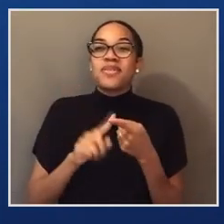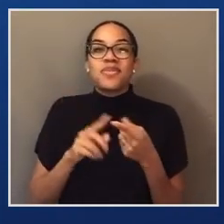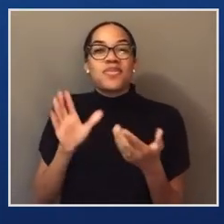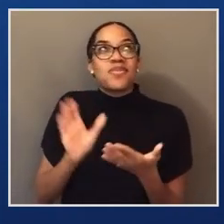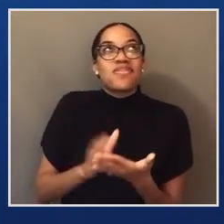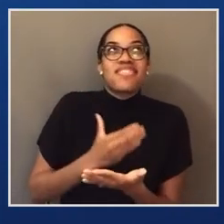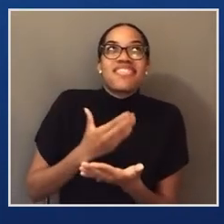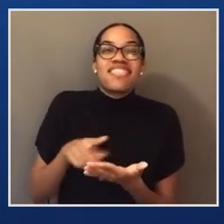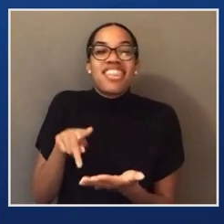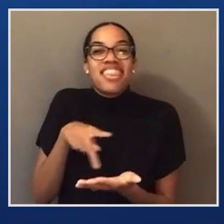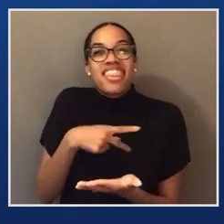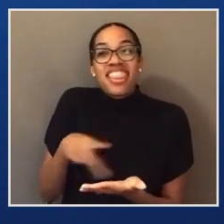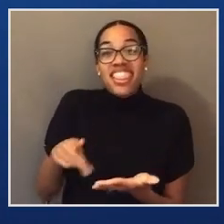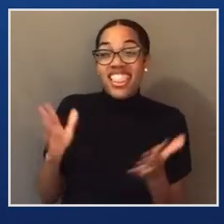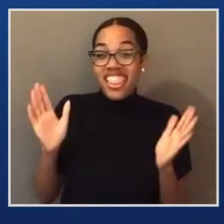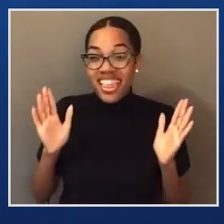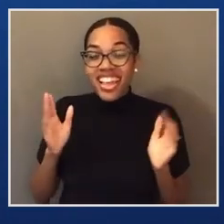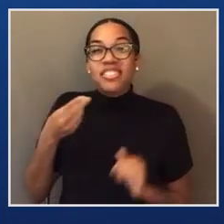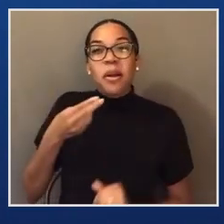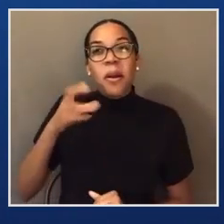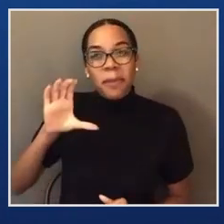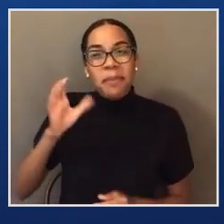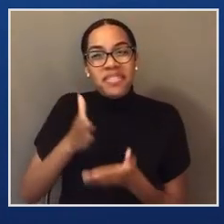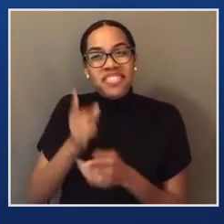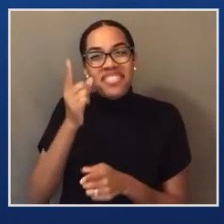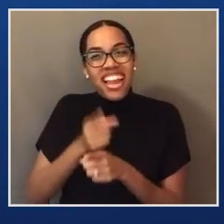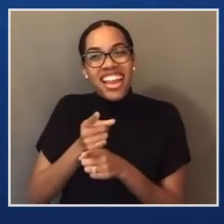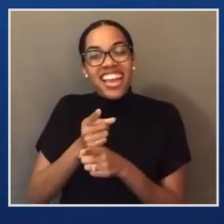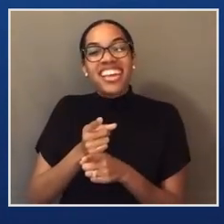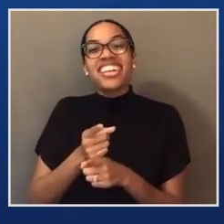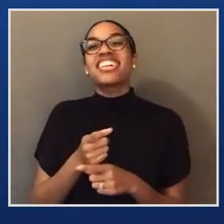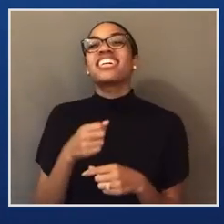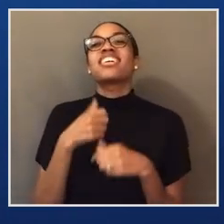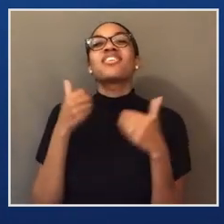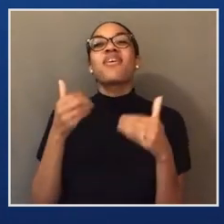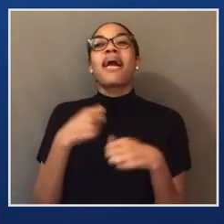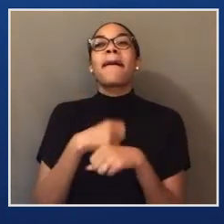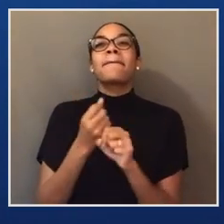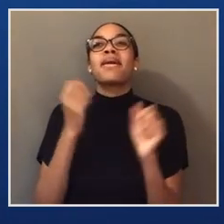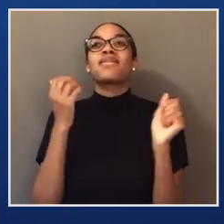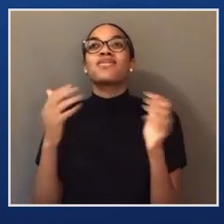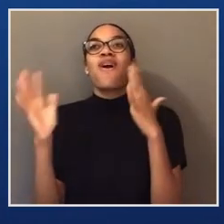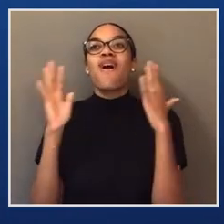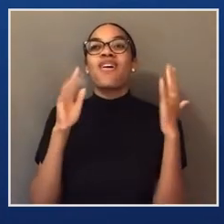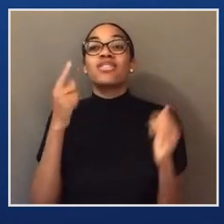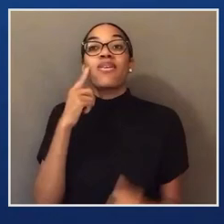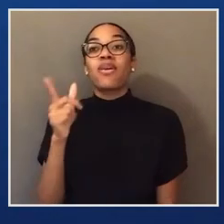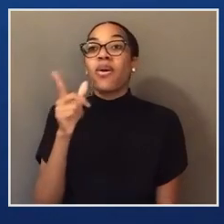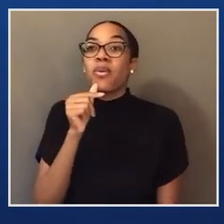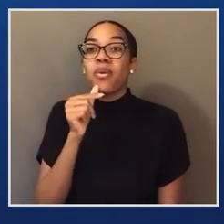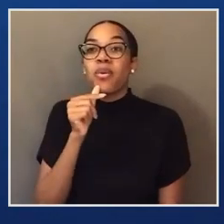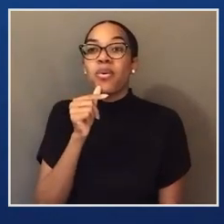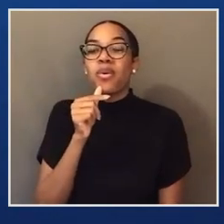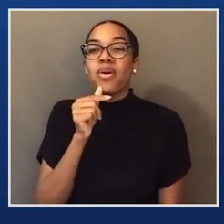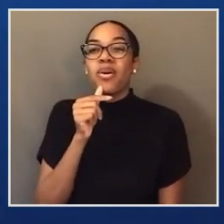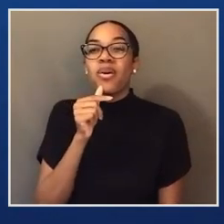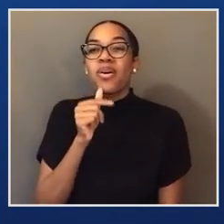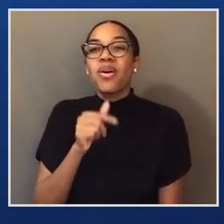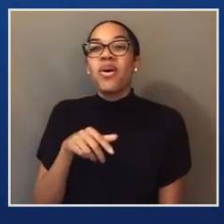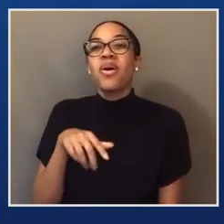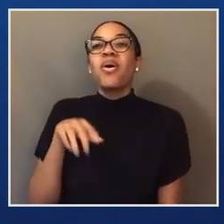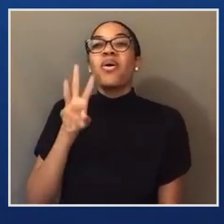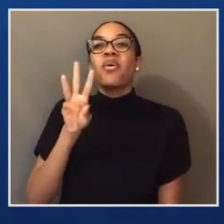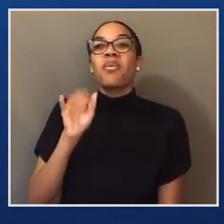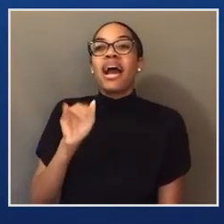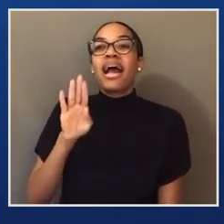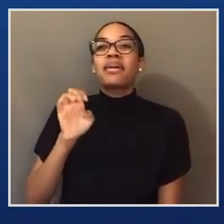It's homecoming, all right? So please make a whole lot of noise for the one and only YBN Corday. Give it up